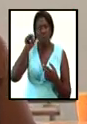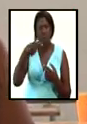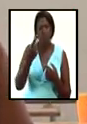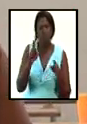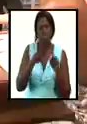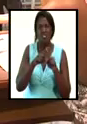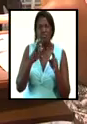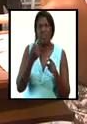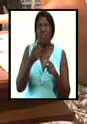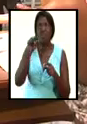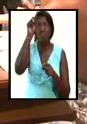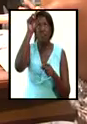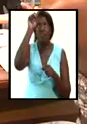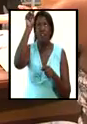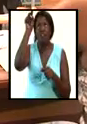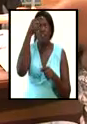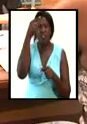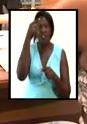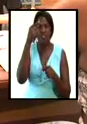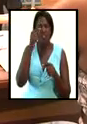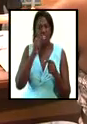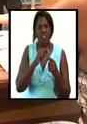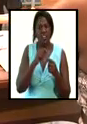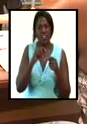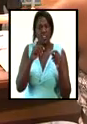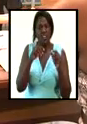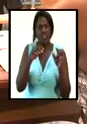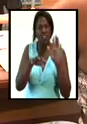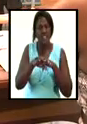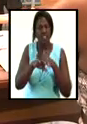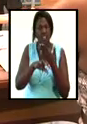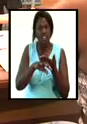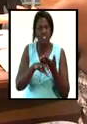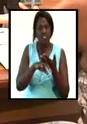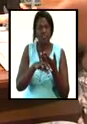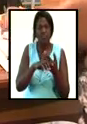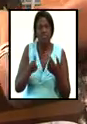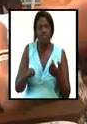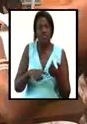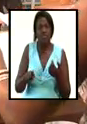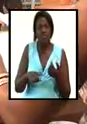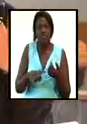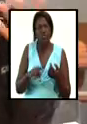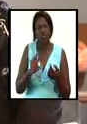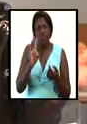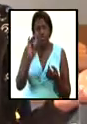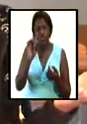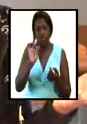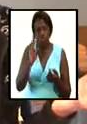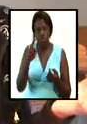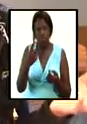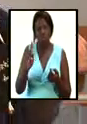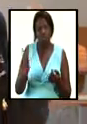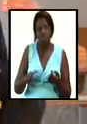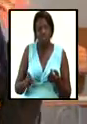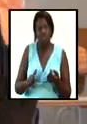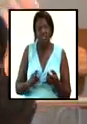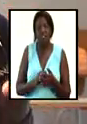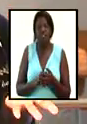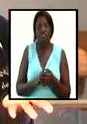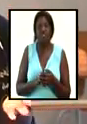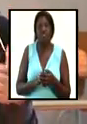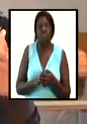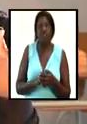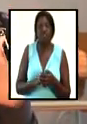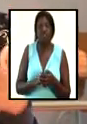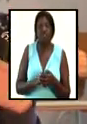in the A next to the word? For instance, the dog's tail? The apostrophe.